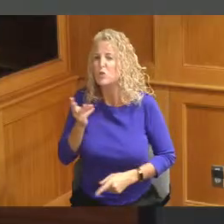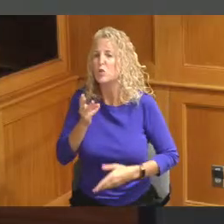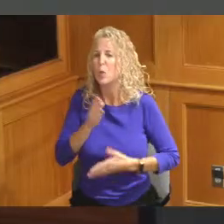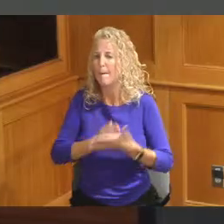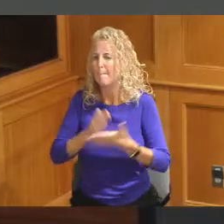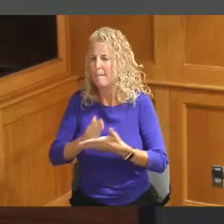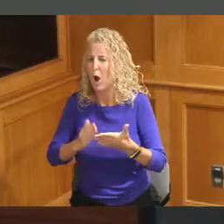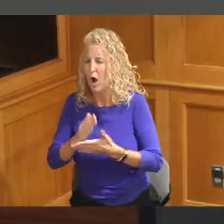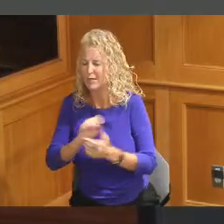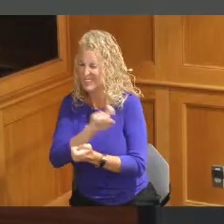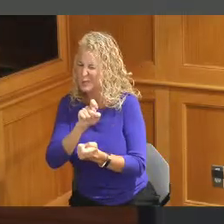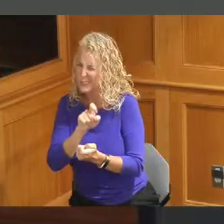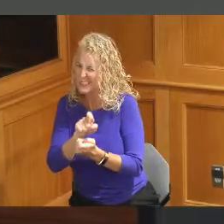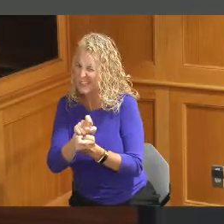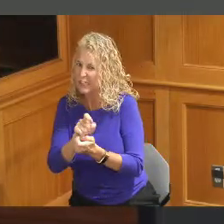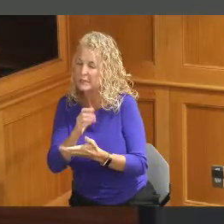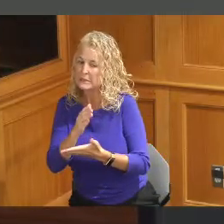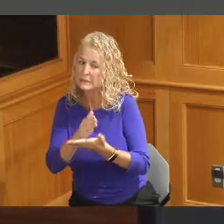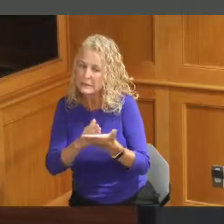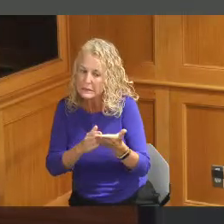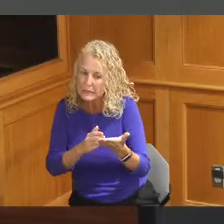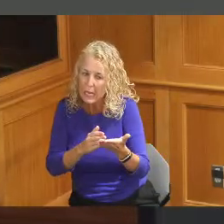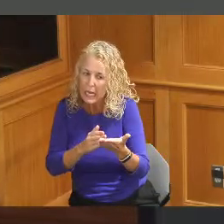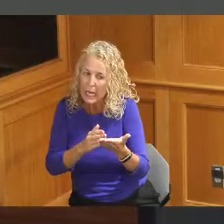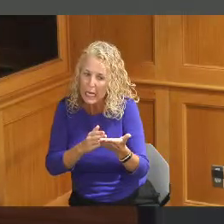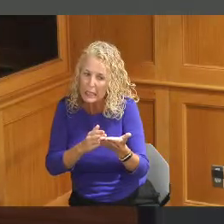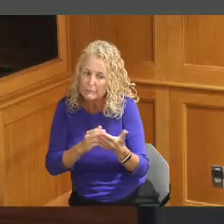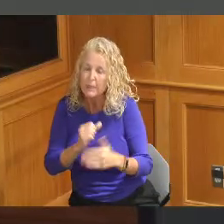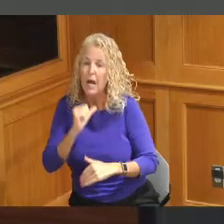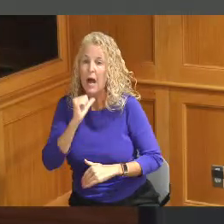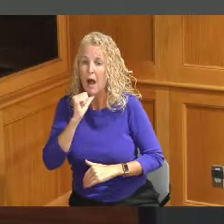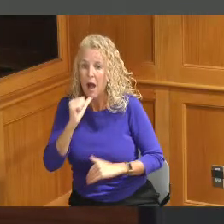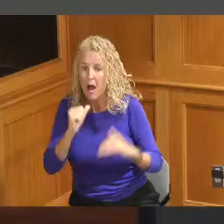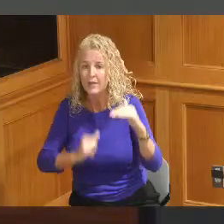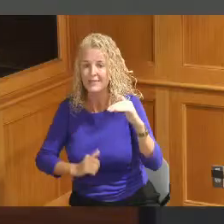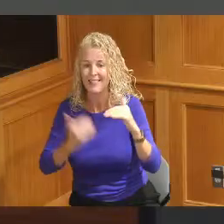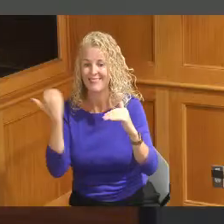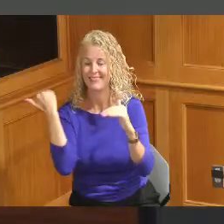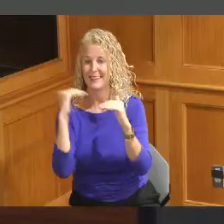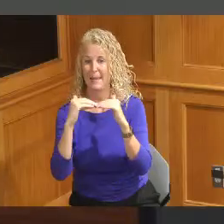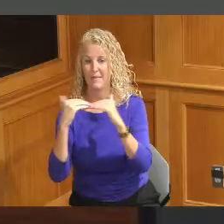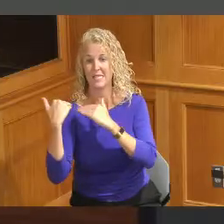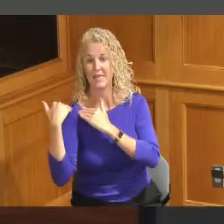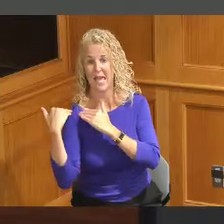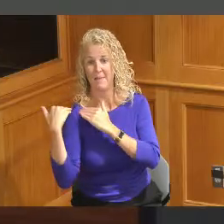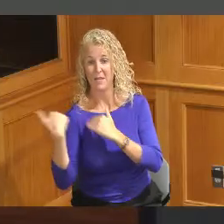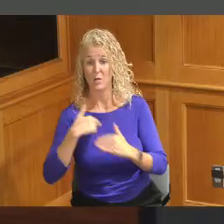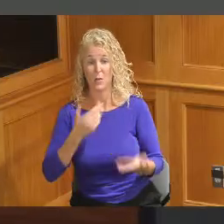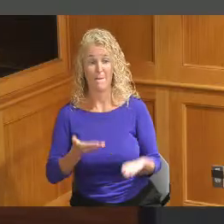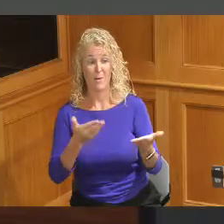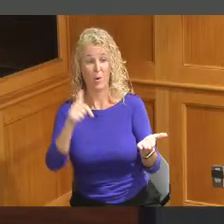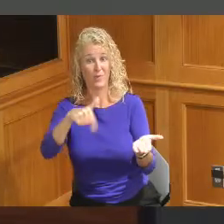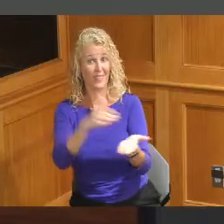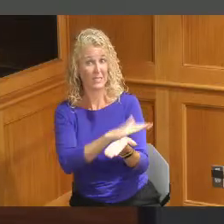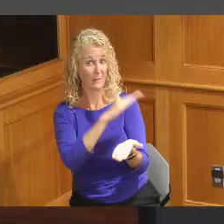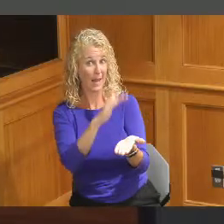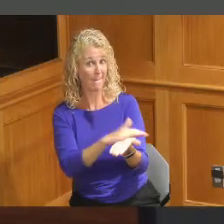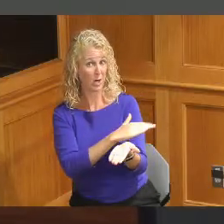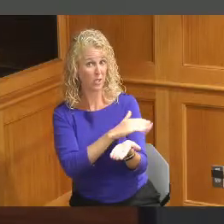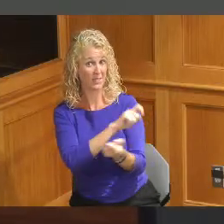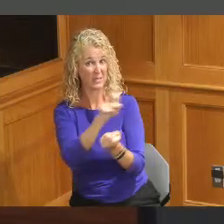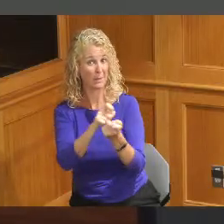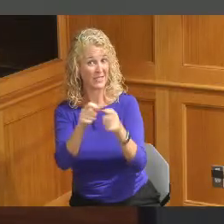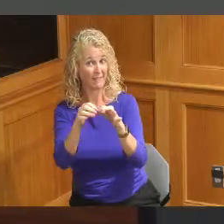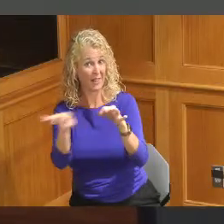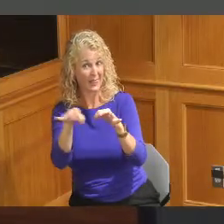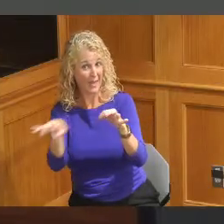in particular, some where there was some uncapped liability for the county, where we have proposed in this document language that we